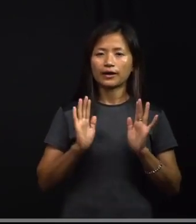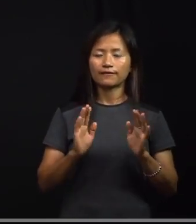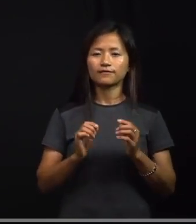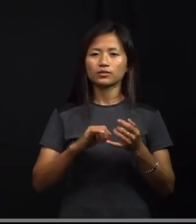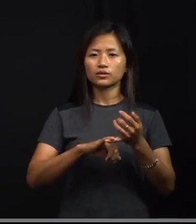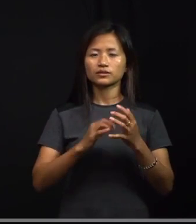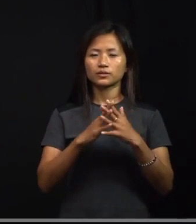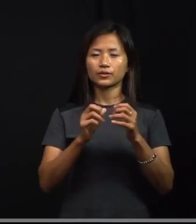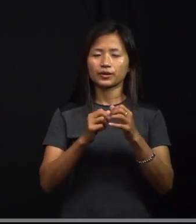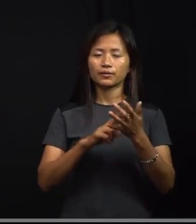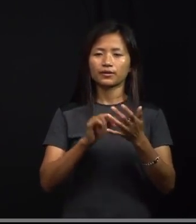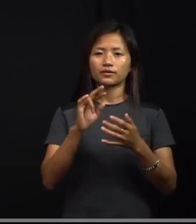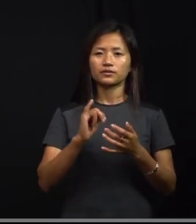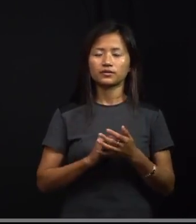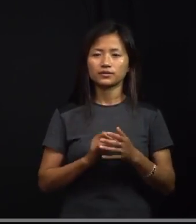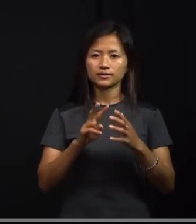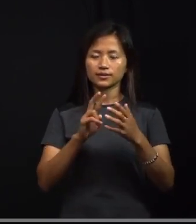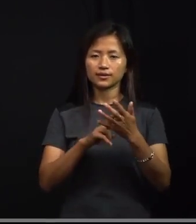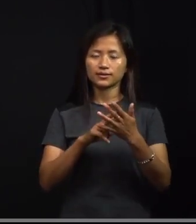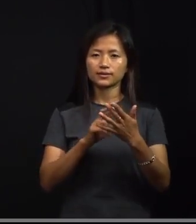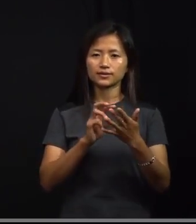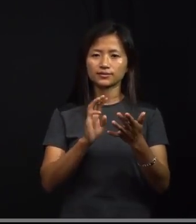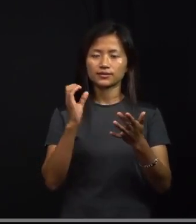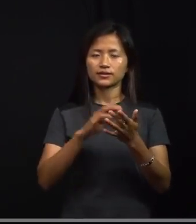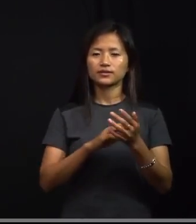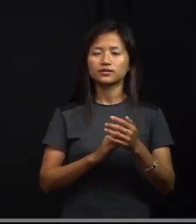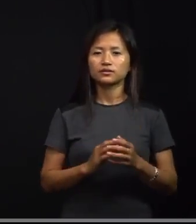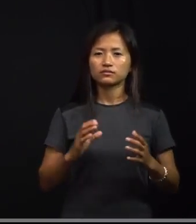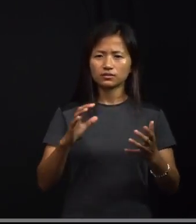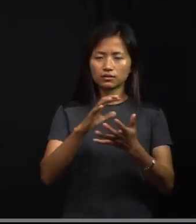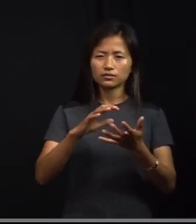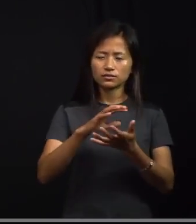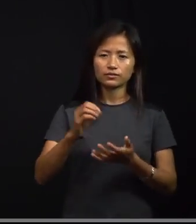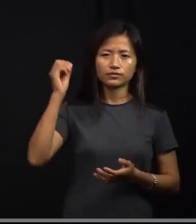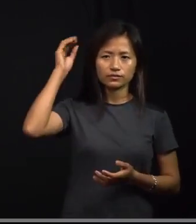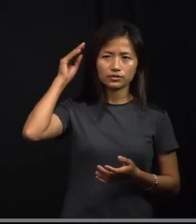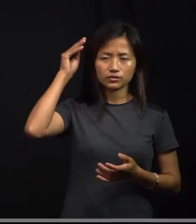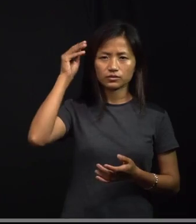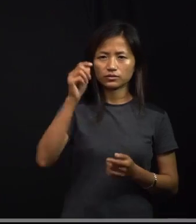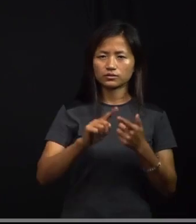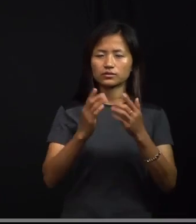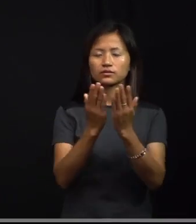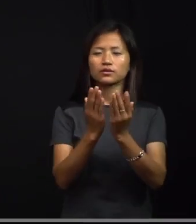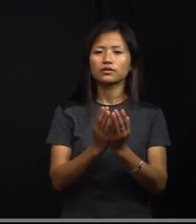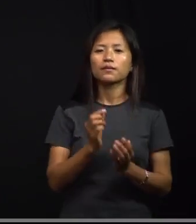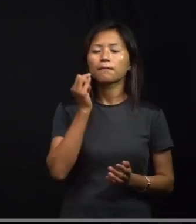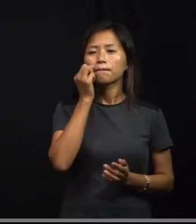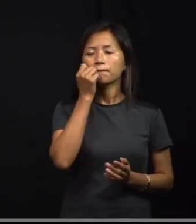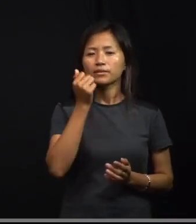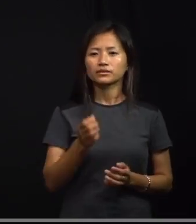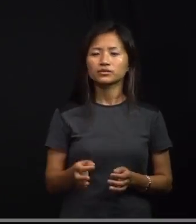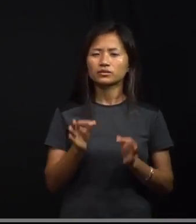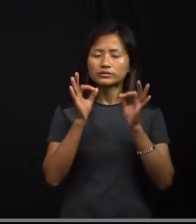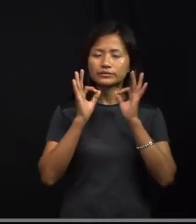Vivekananda. So what does Vivekananda say about the concept of education? He says that man is already